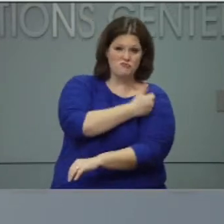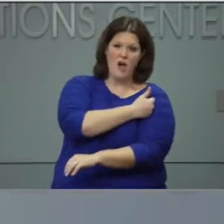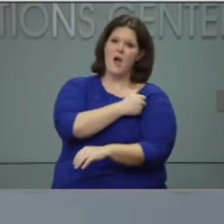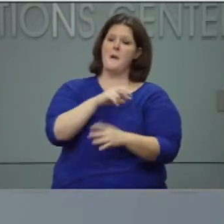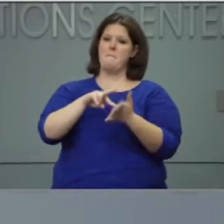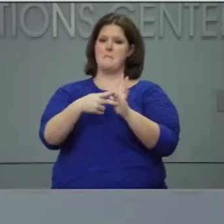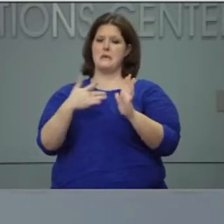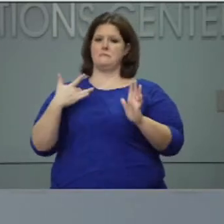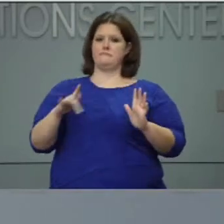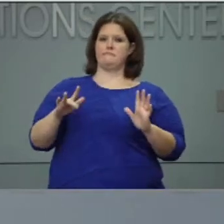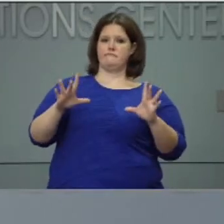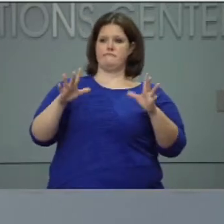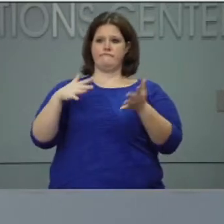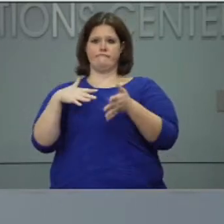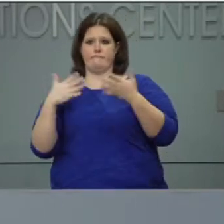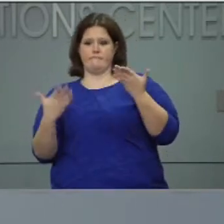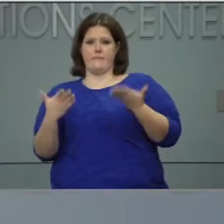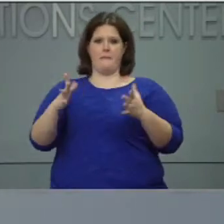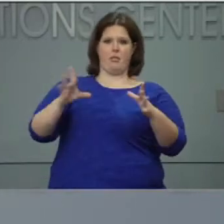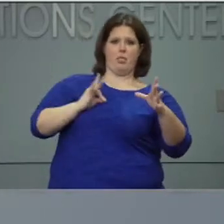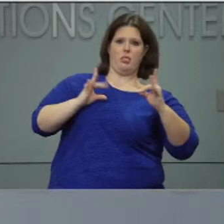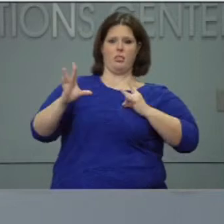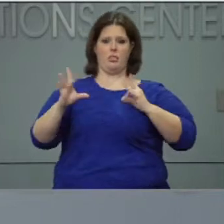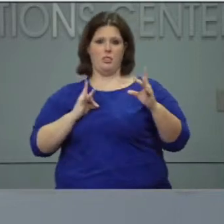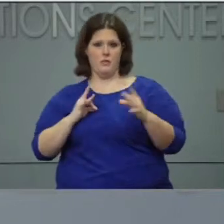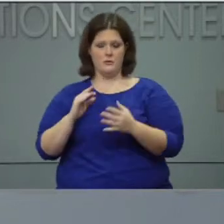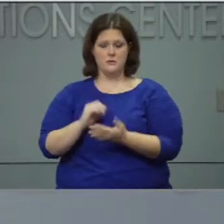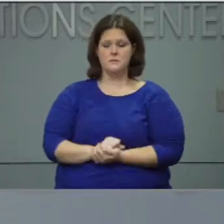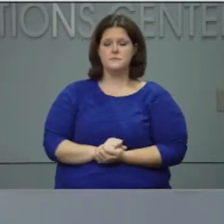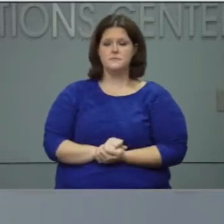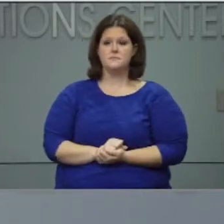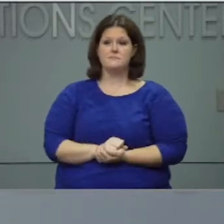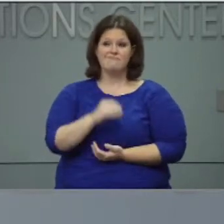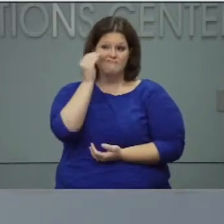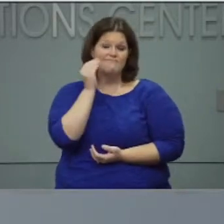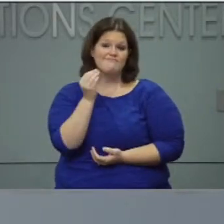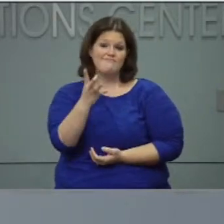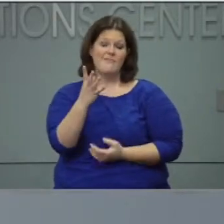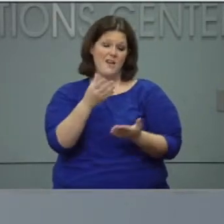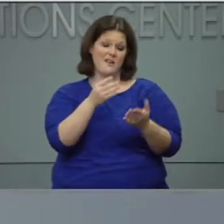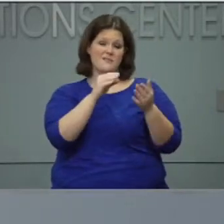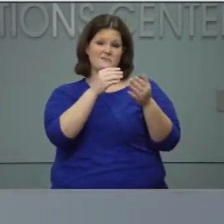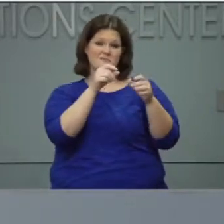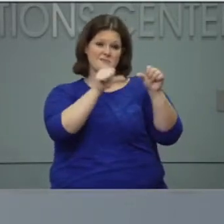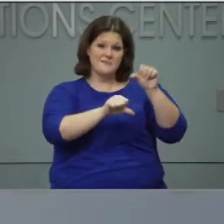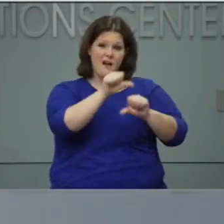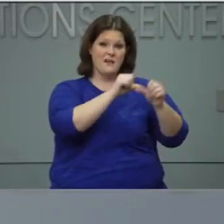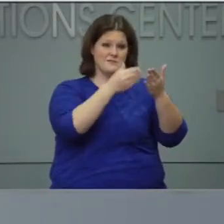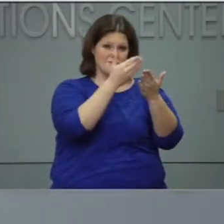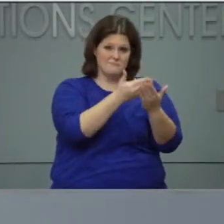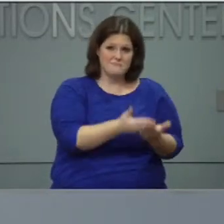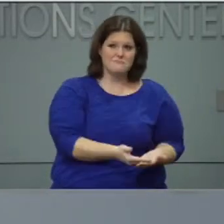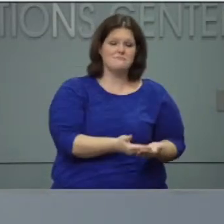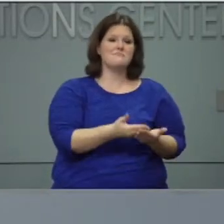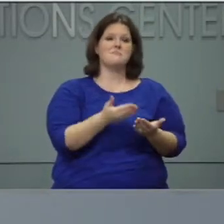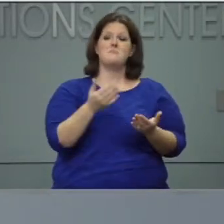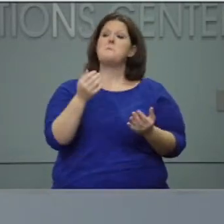that out. The vast majority of people in the hospital or dying with COVID-19 are